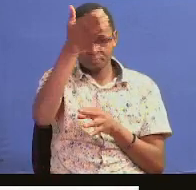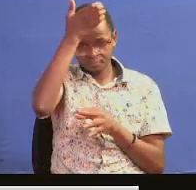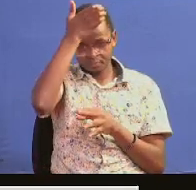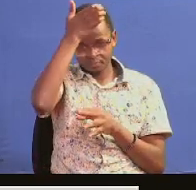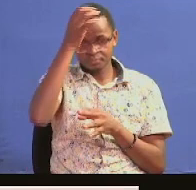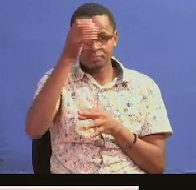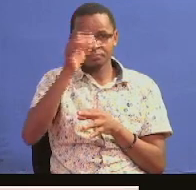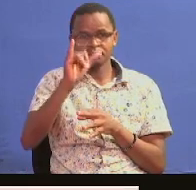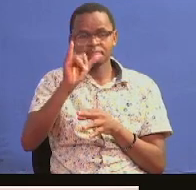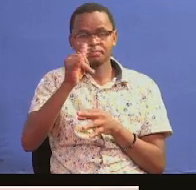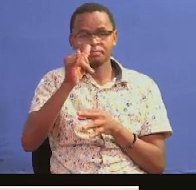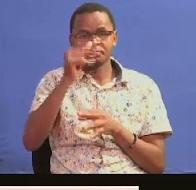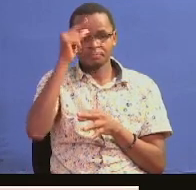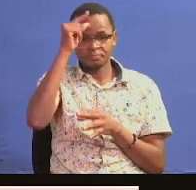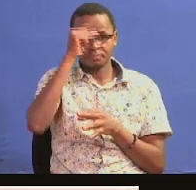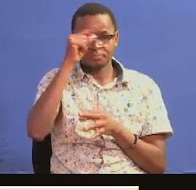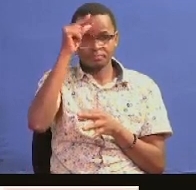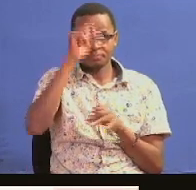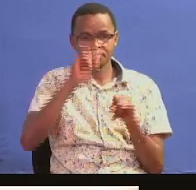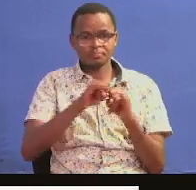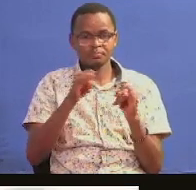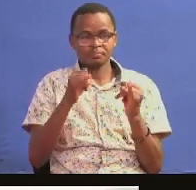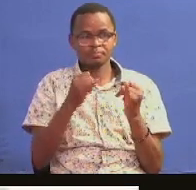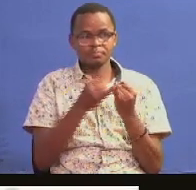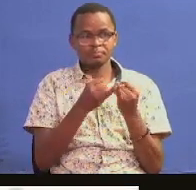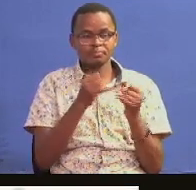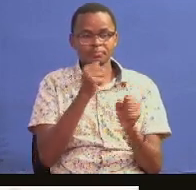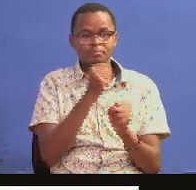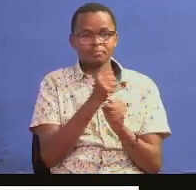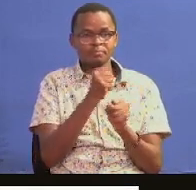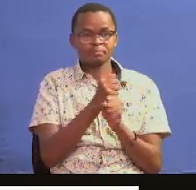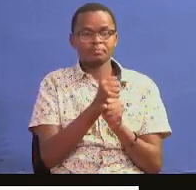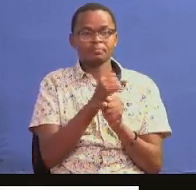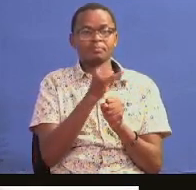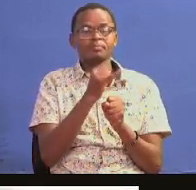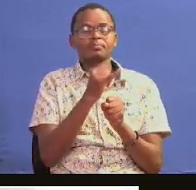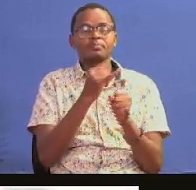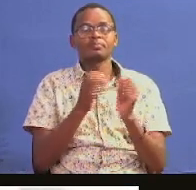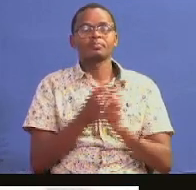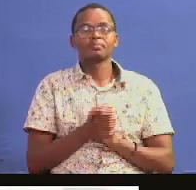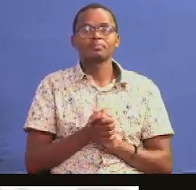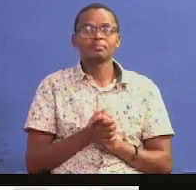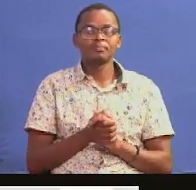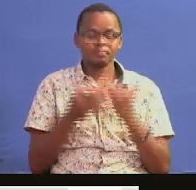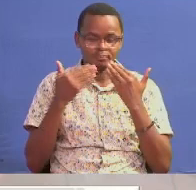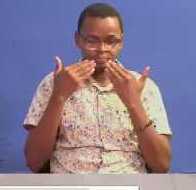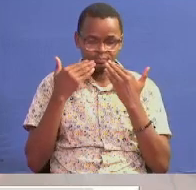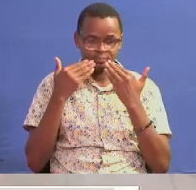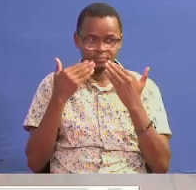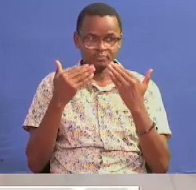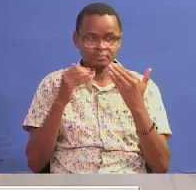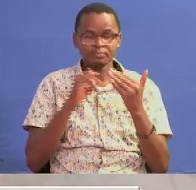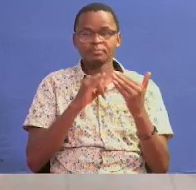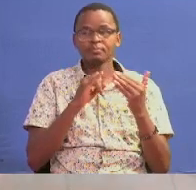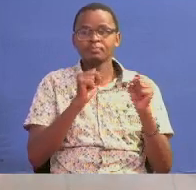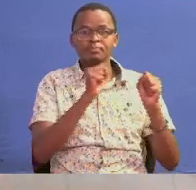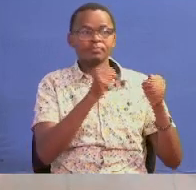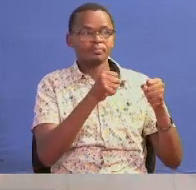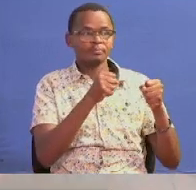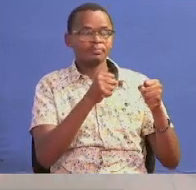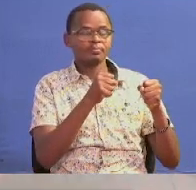nursing. Right. Yet there are government institutions and universities that are doing a good job. All right, thank you very much.